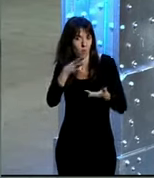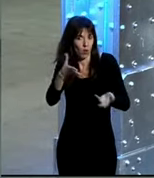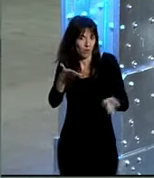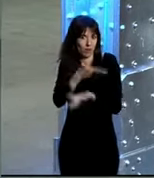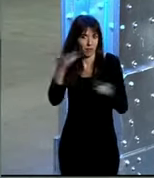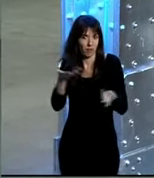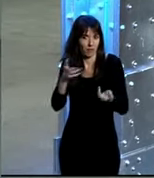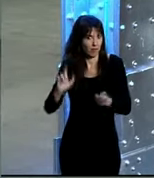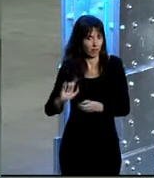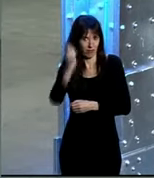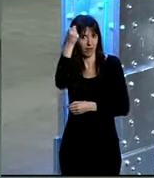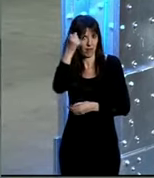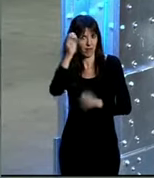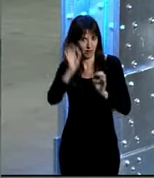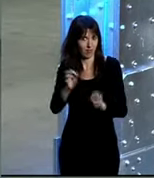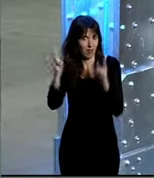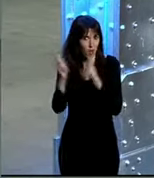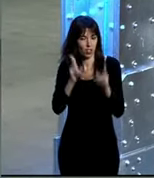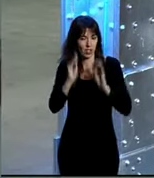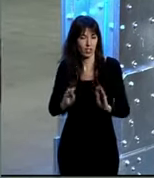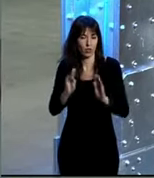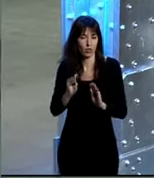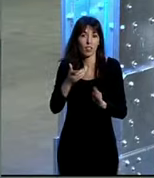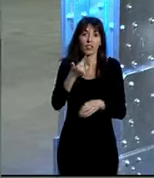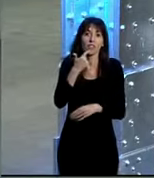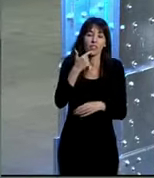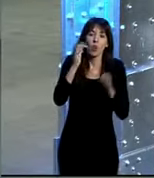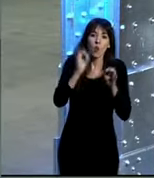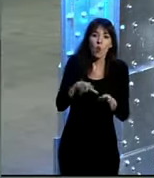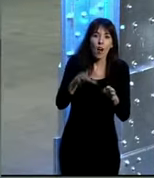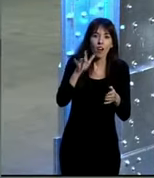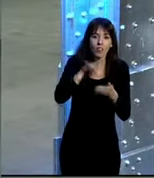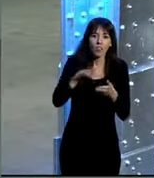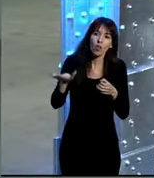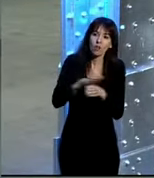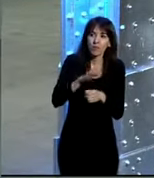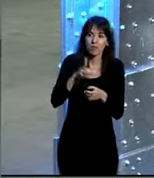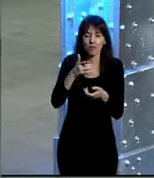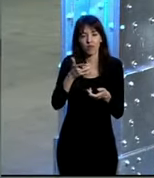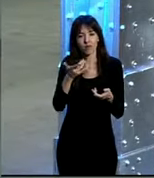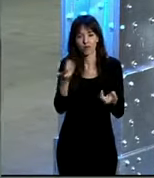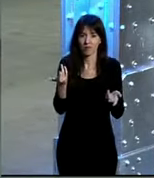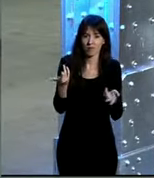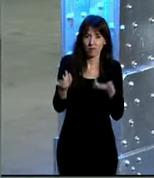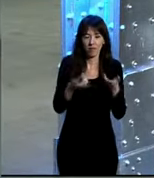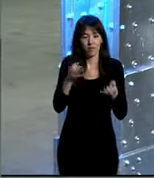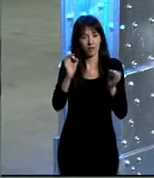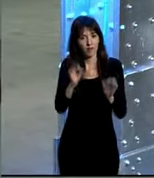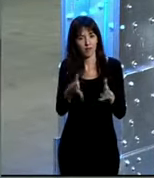around the places where they were filming the TV series. And well, this probably covers